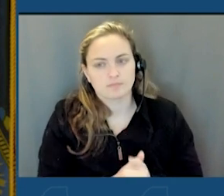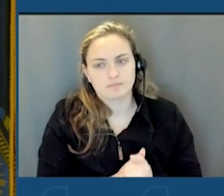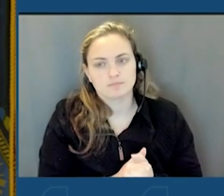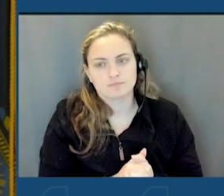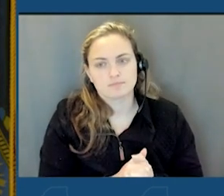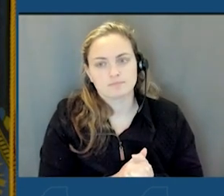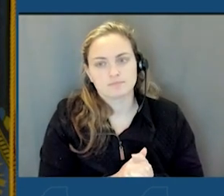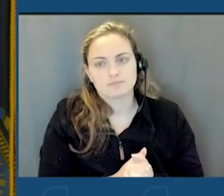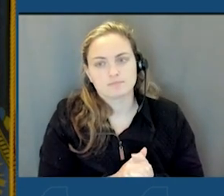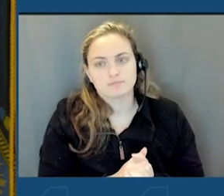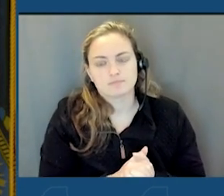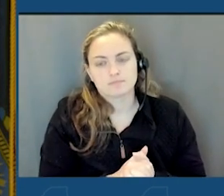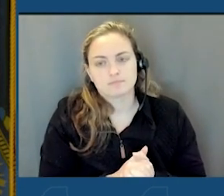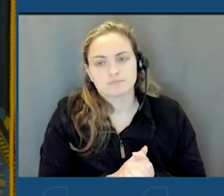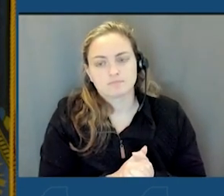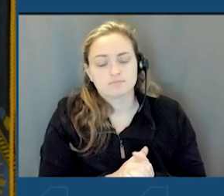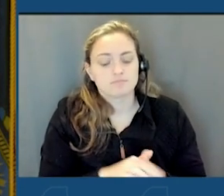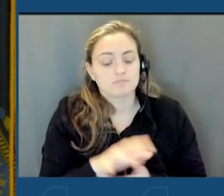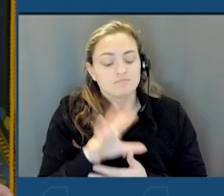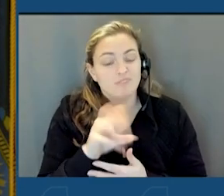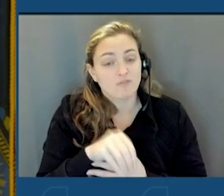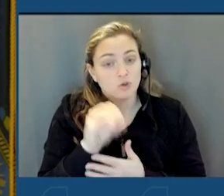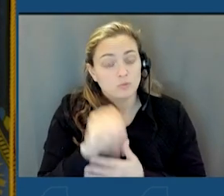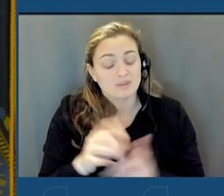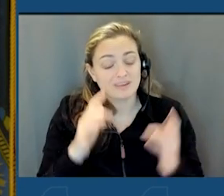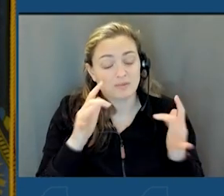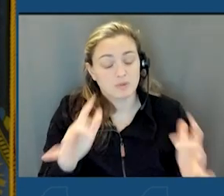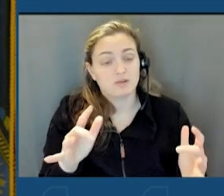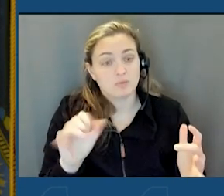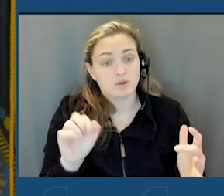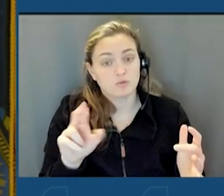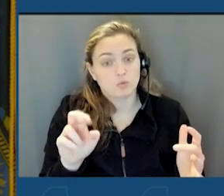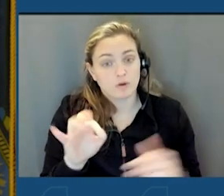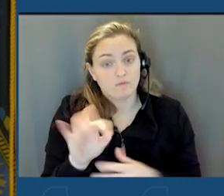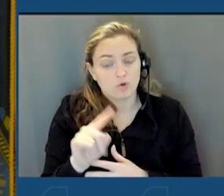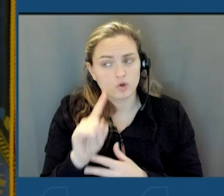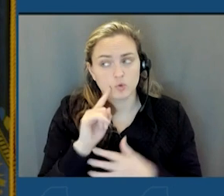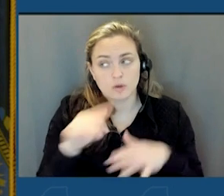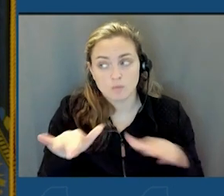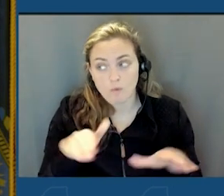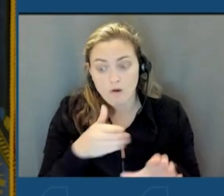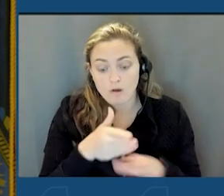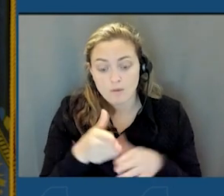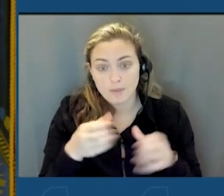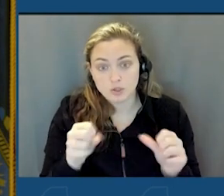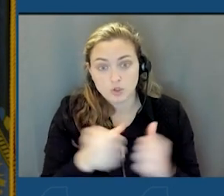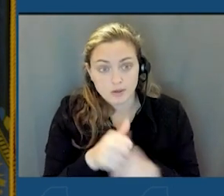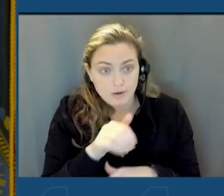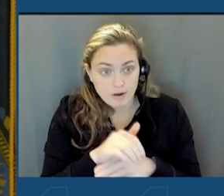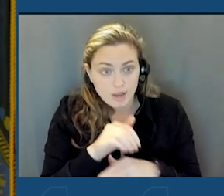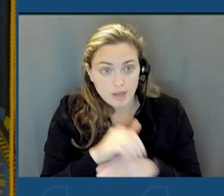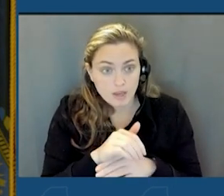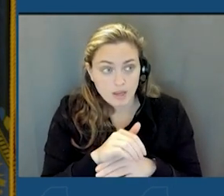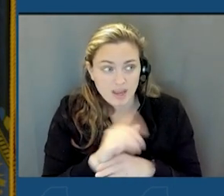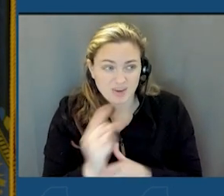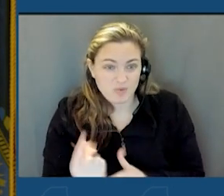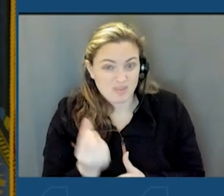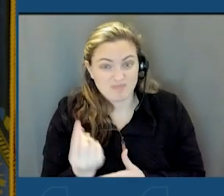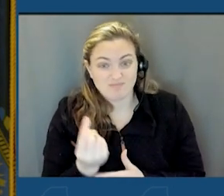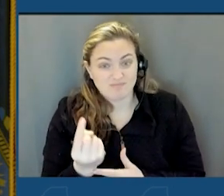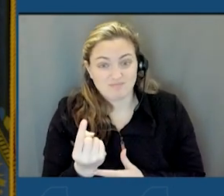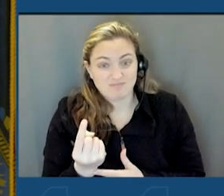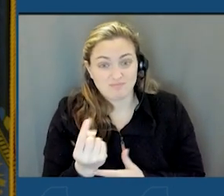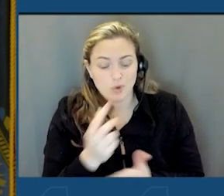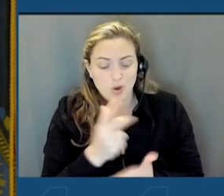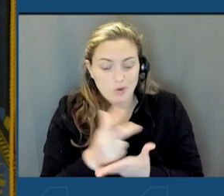And 50% vacancy by square footage. You could walk down Main Street at night and you were by yourself. We had a parking problem.